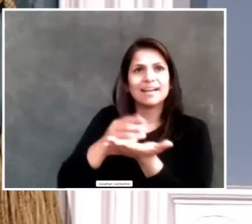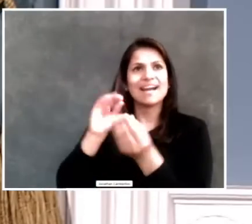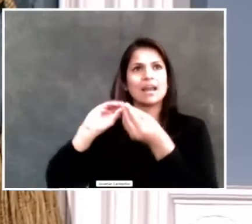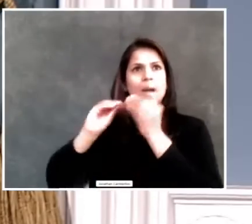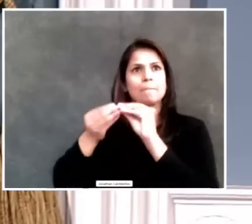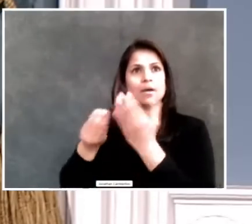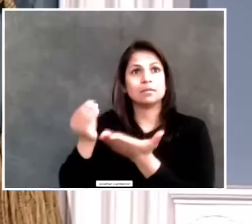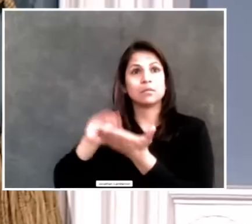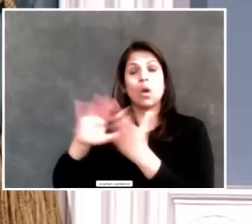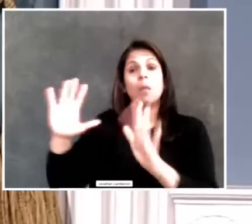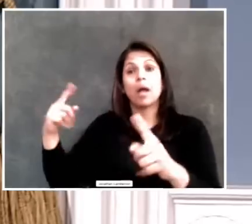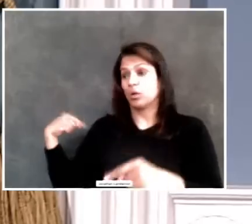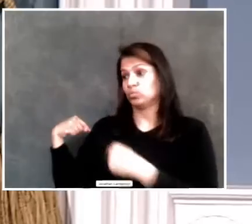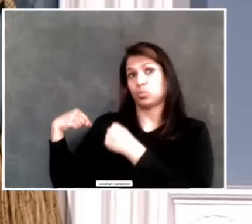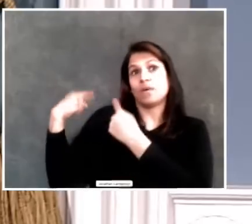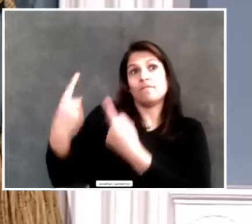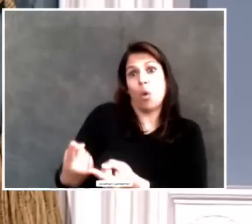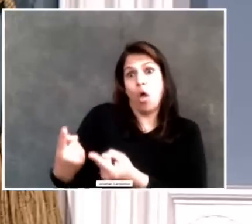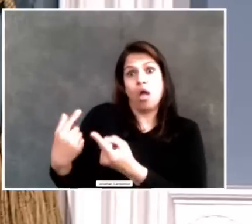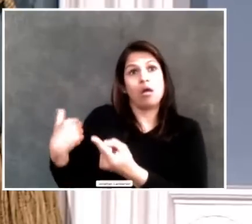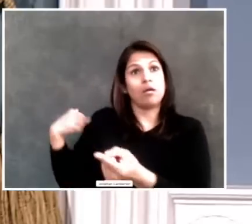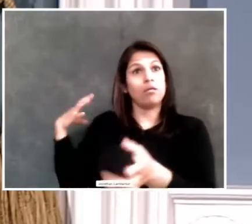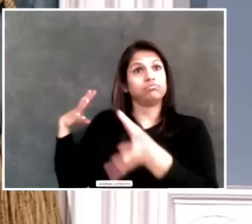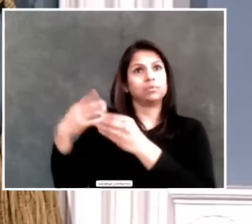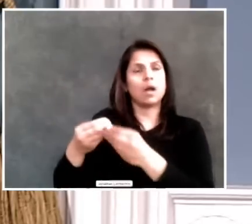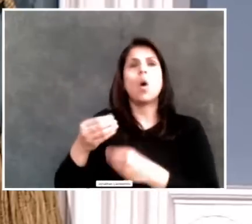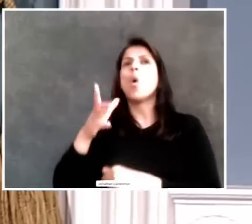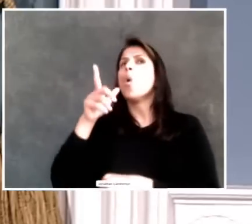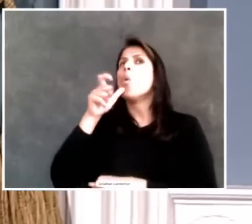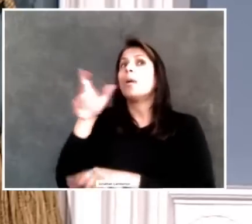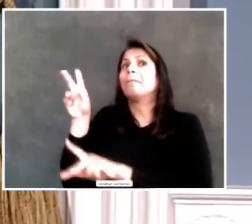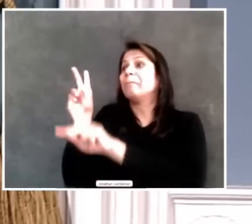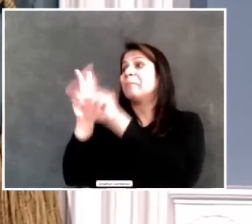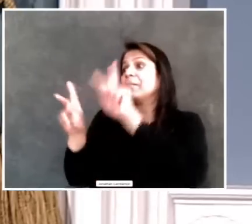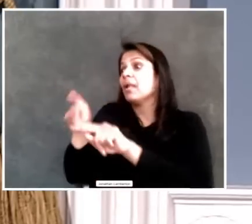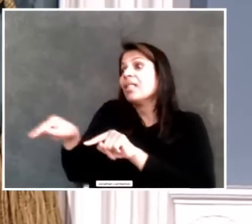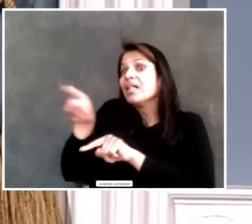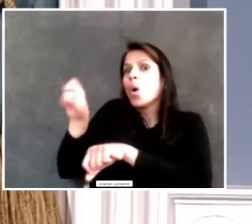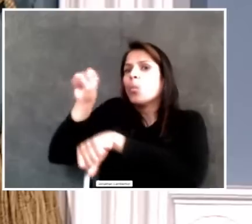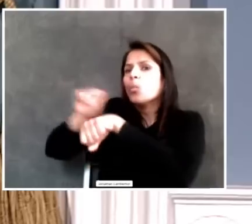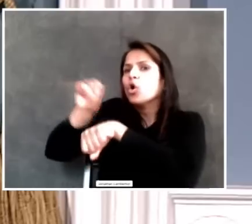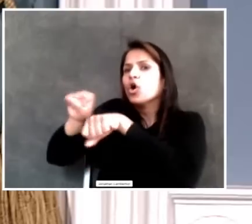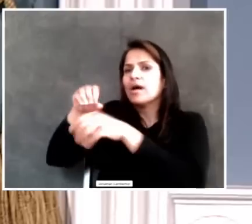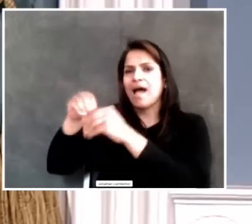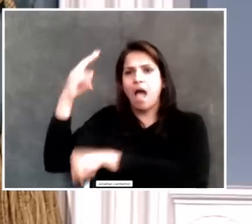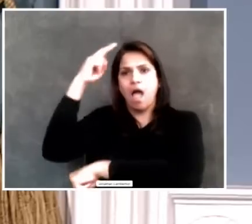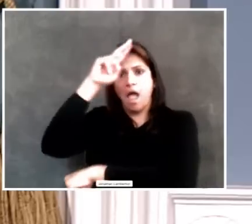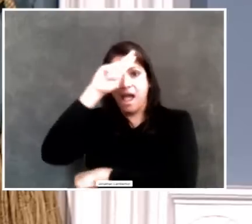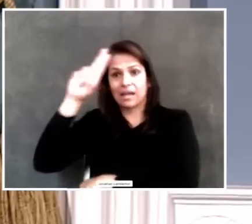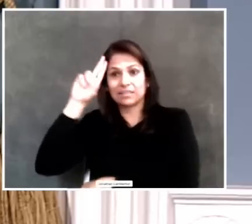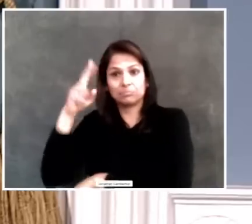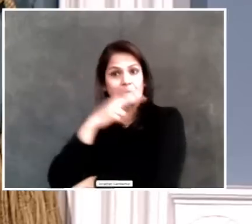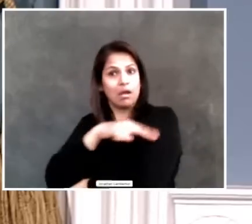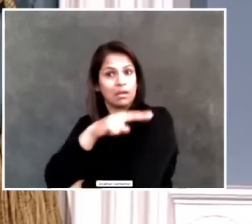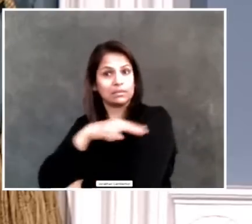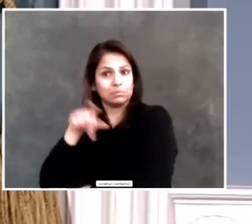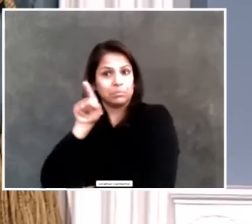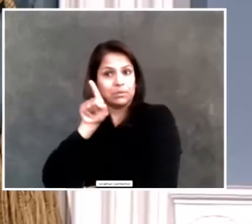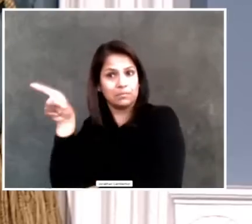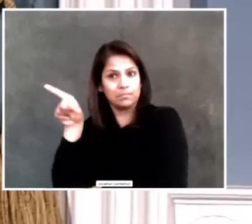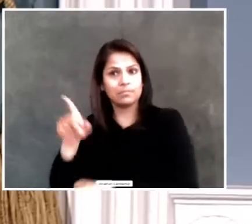had the test. We recognize that there are many people who have not gotten the